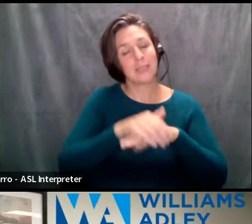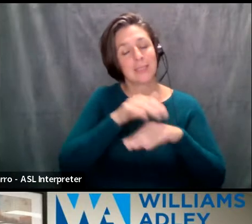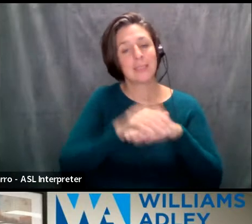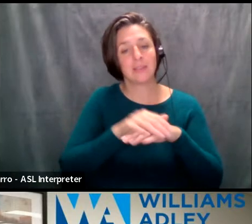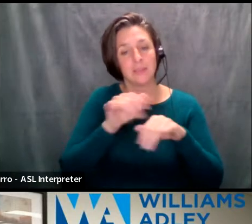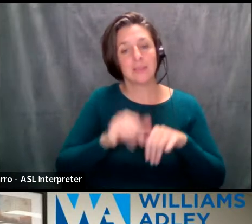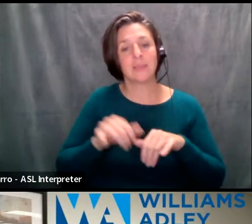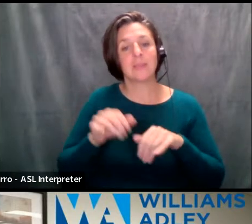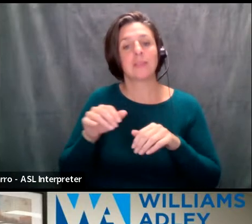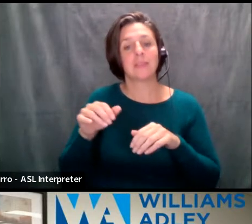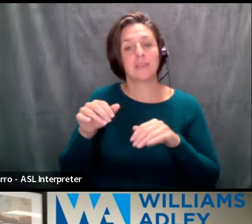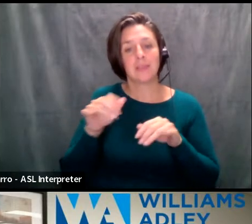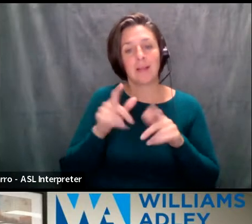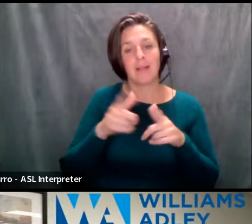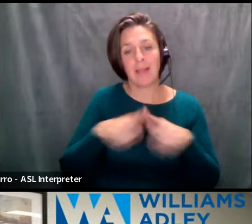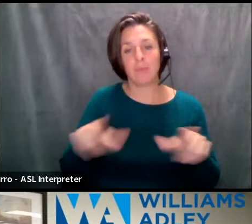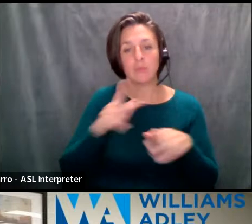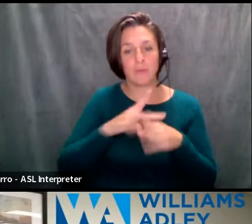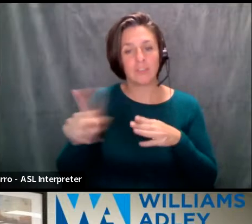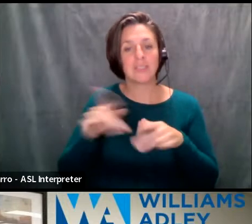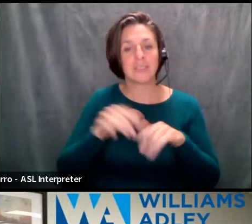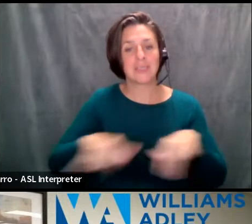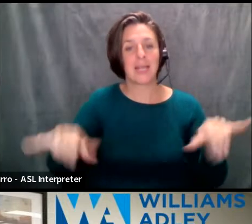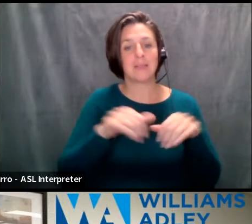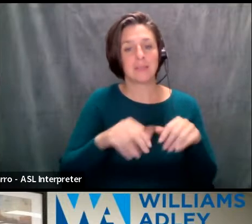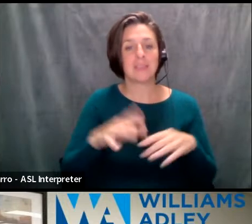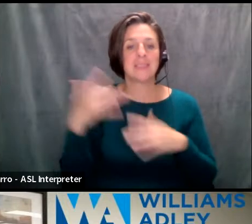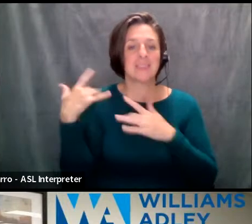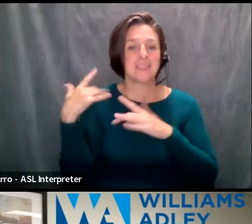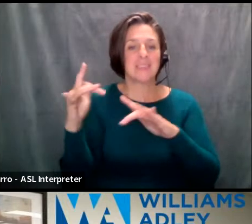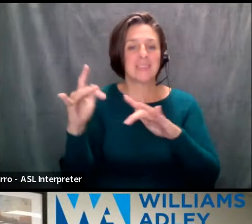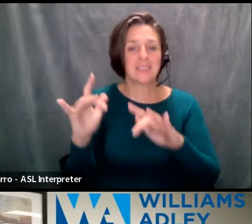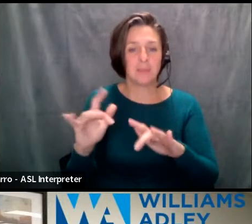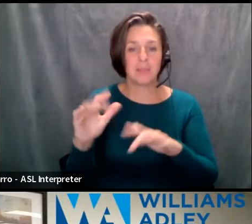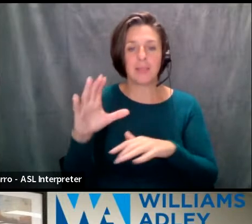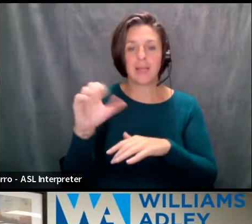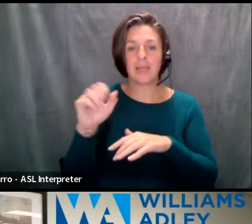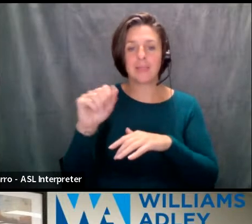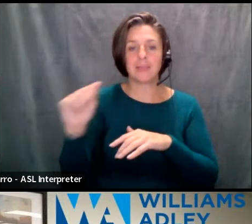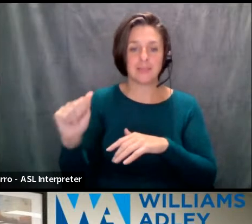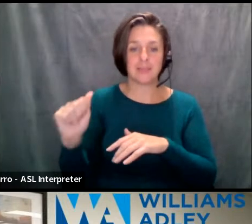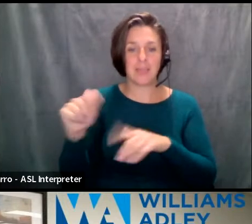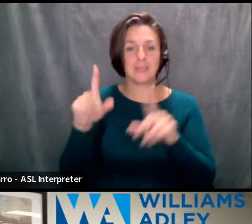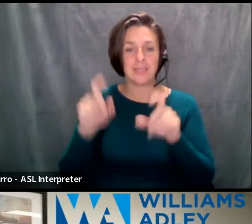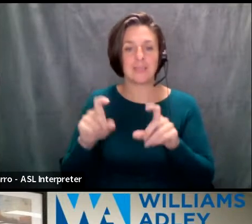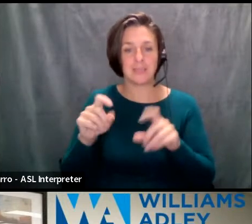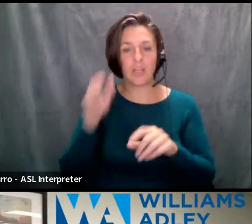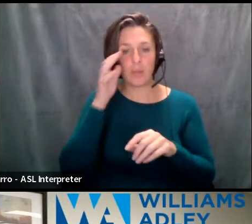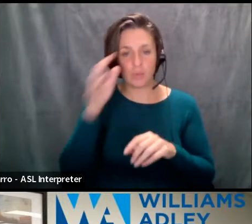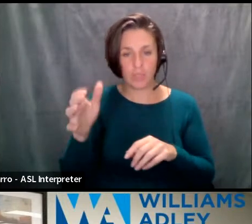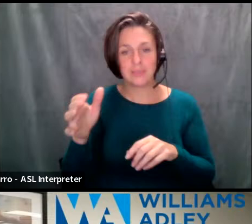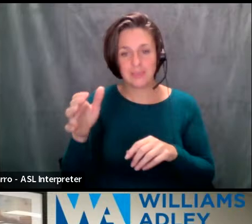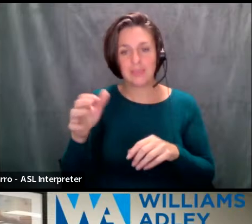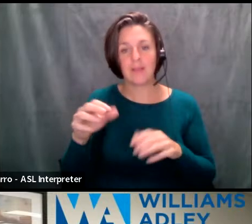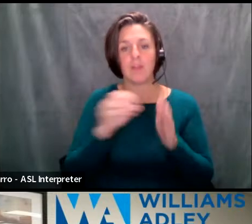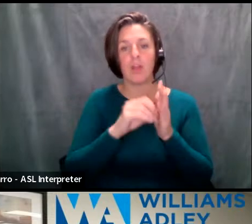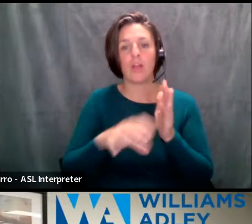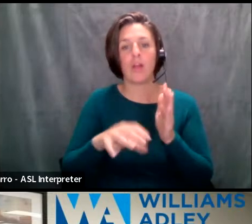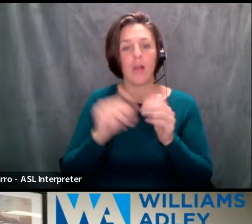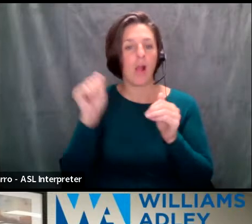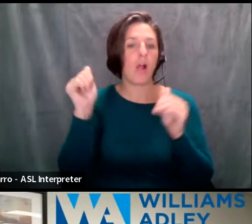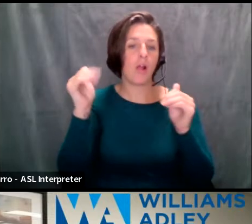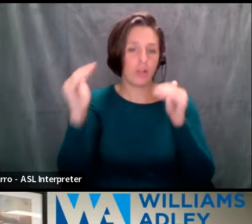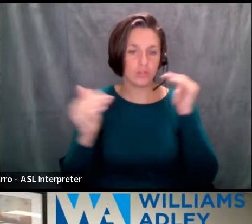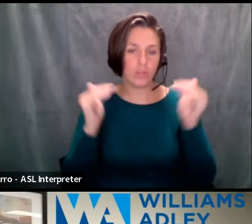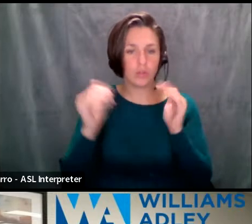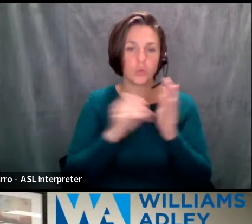standards. Typically, CASAS testing, Comprehensive Adult Student Assessment System, is conducted